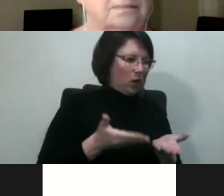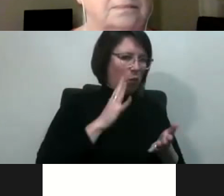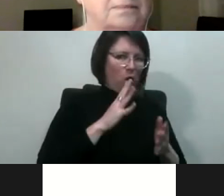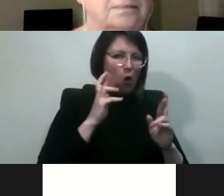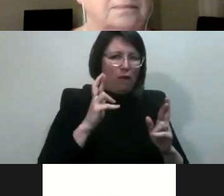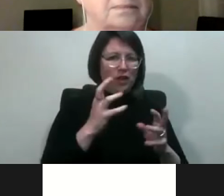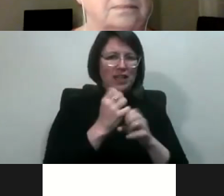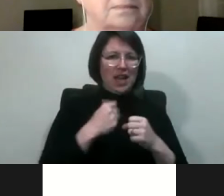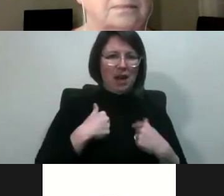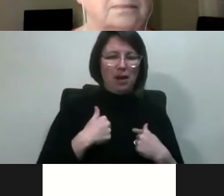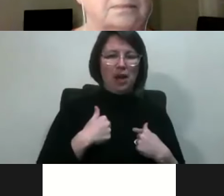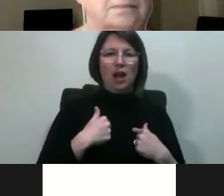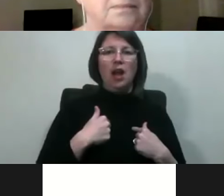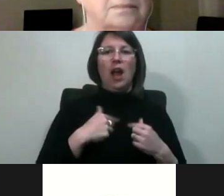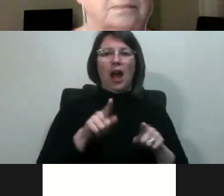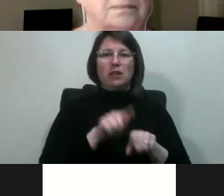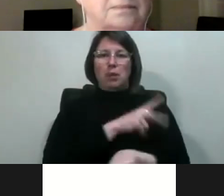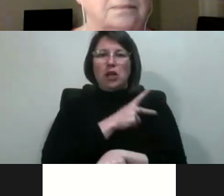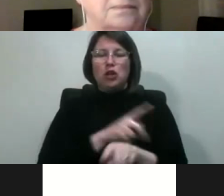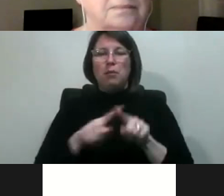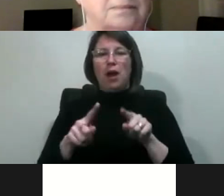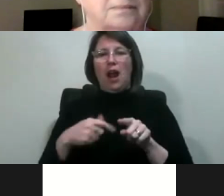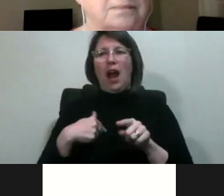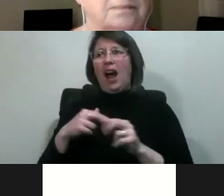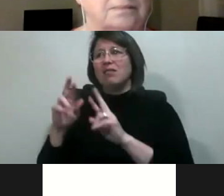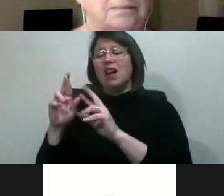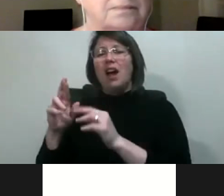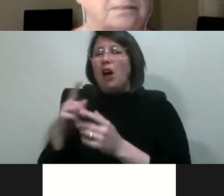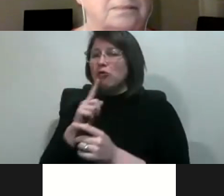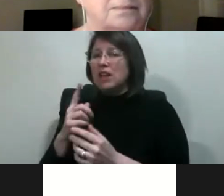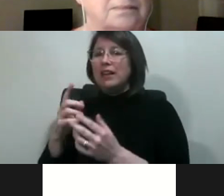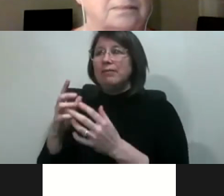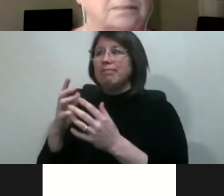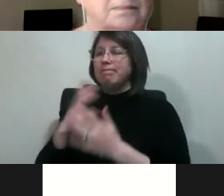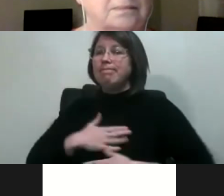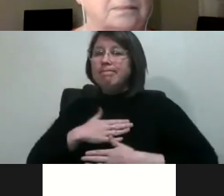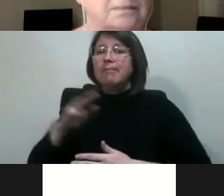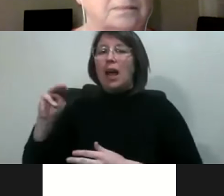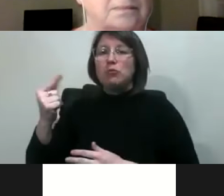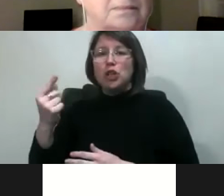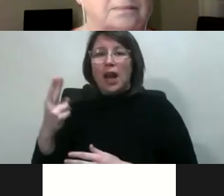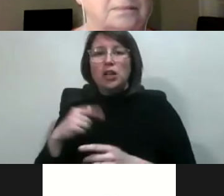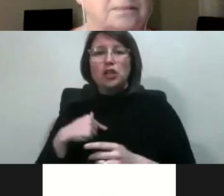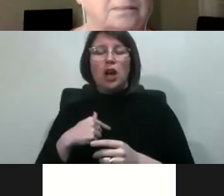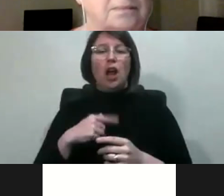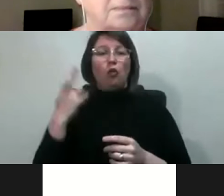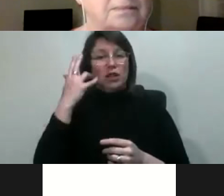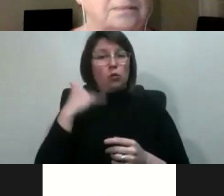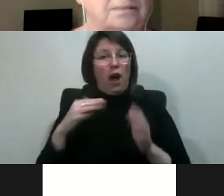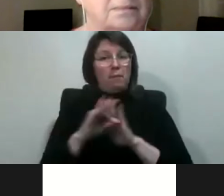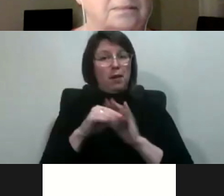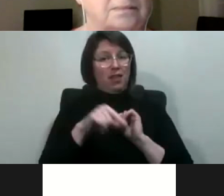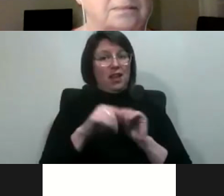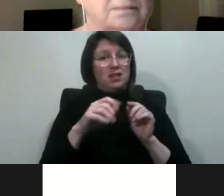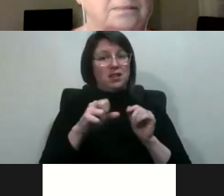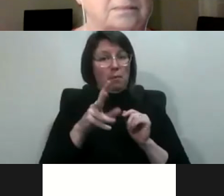care I receive at MGH, but after March 14th, I'll have to find a new healthcare place that will take me. The one and only reason that I chose to move into my apartment at McBride House